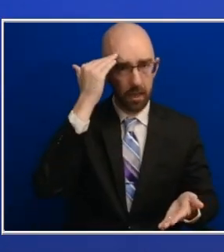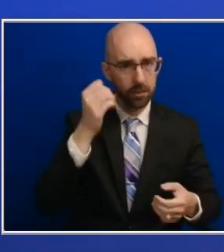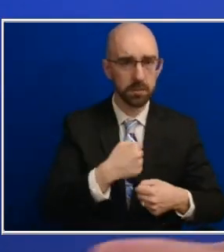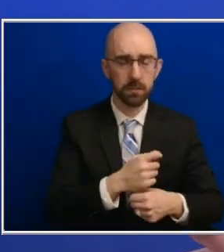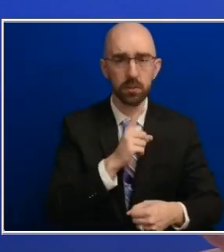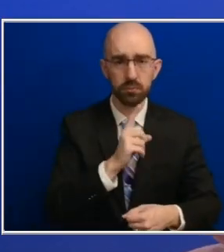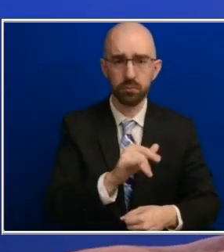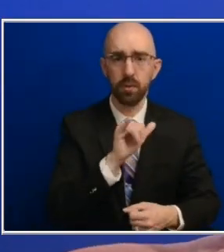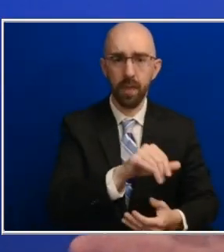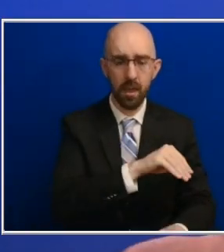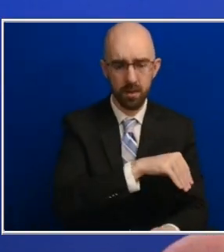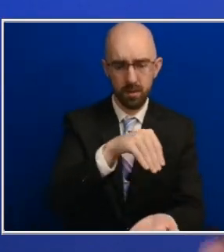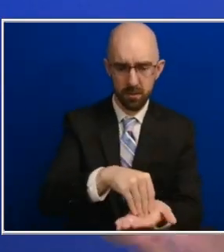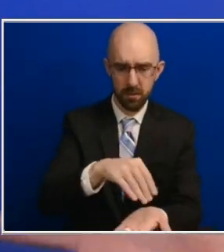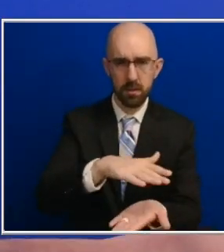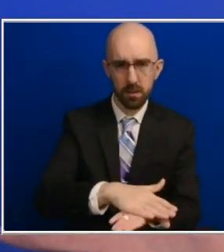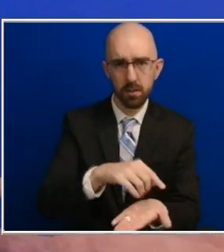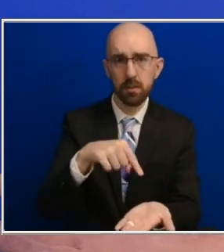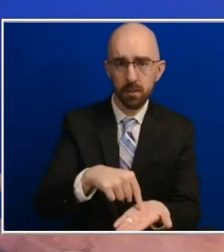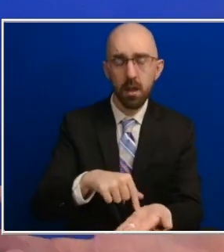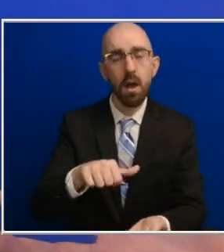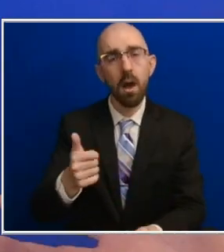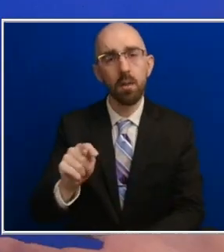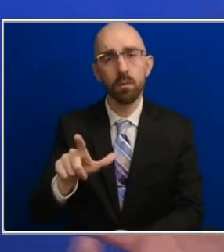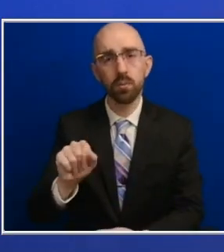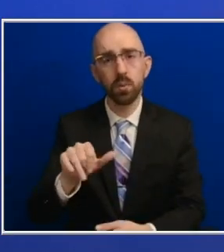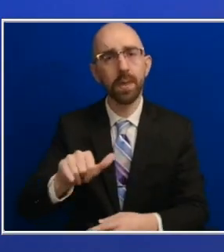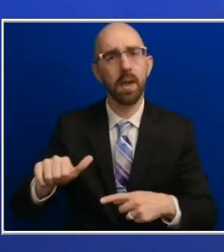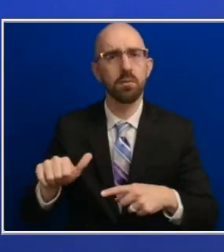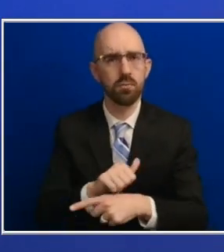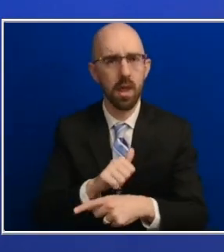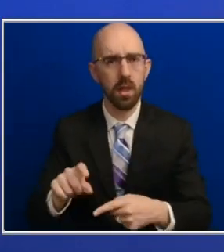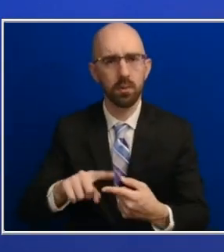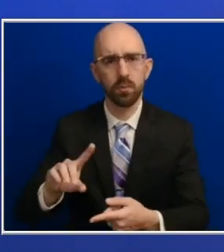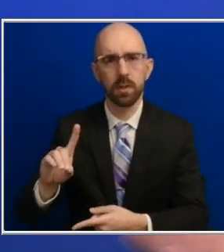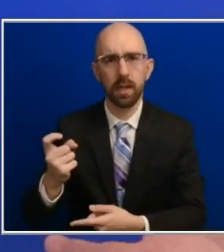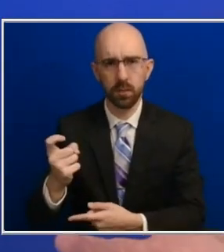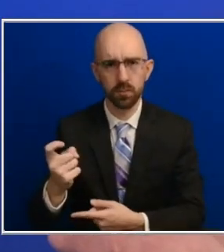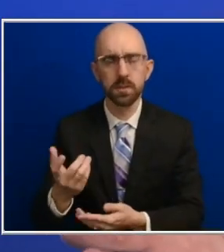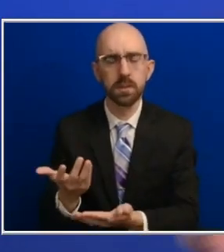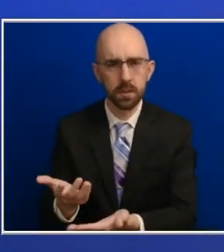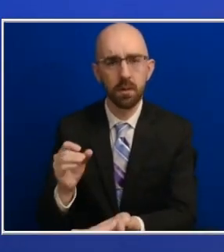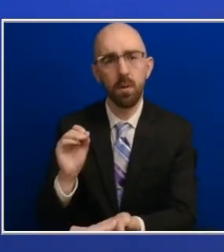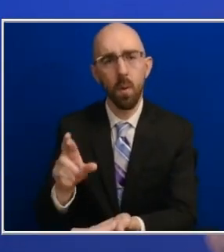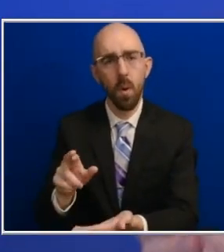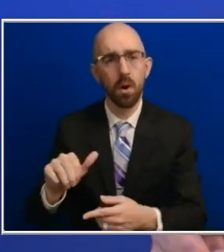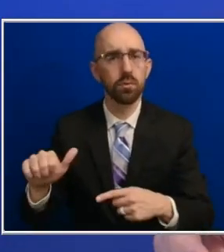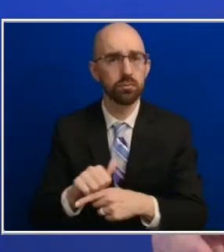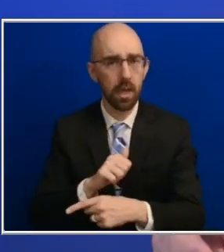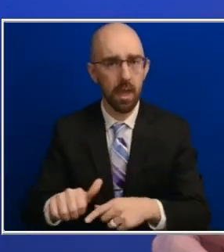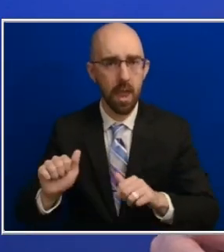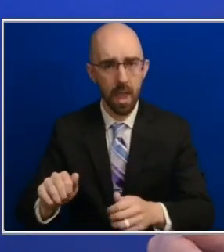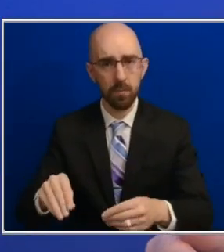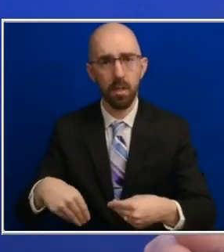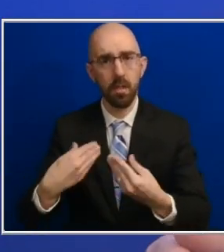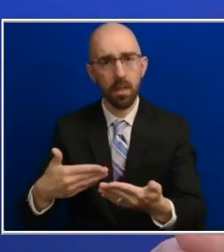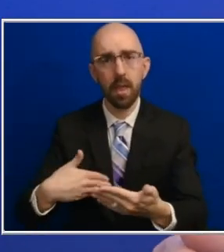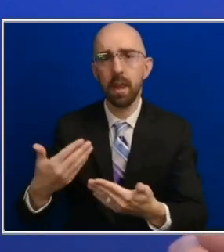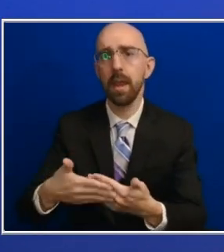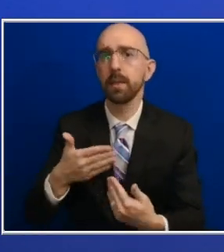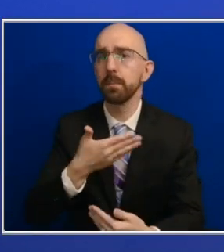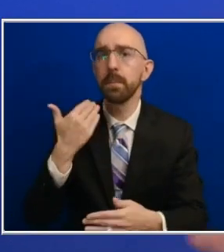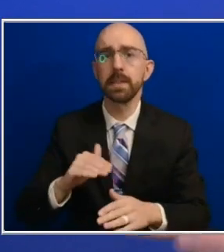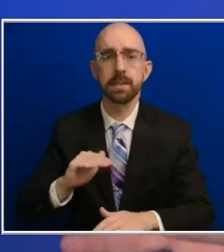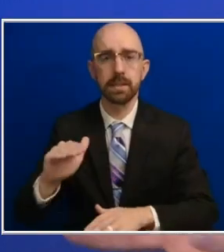note. There are other tools that are trained to make diagnoses or trained to be able to give you the next best step in medical